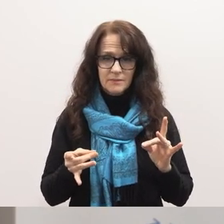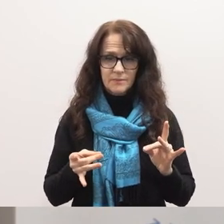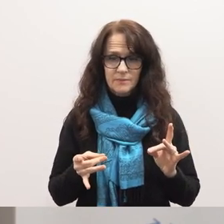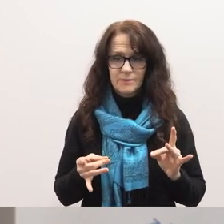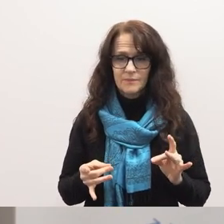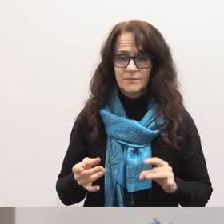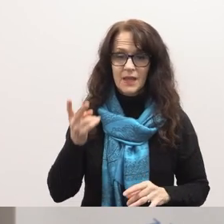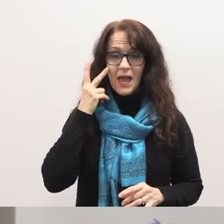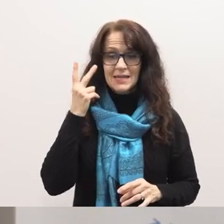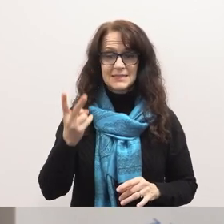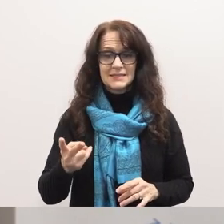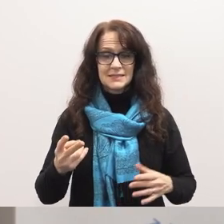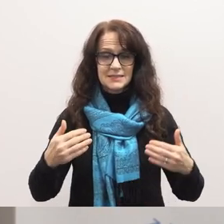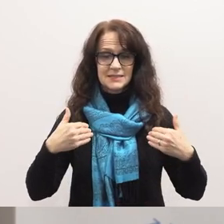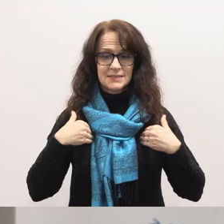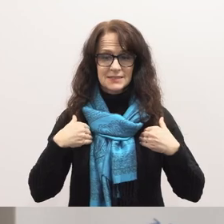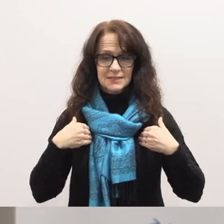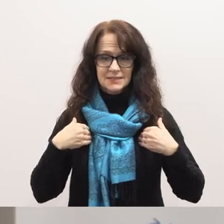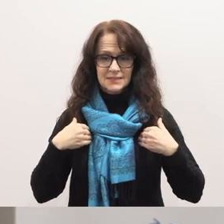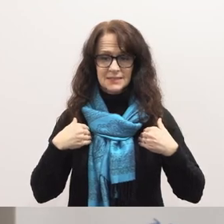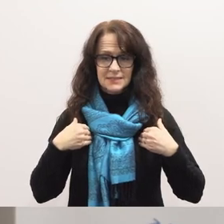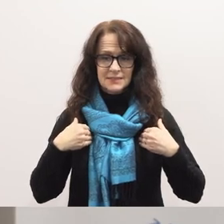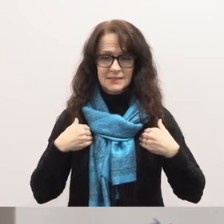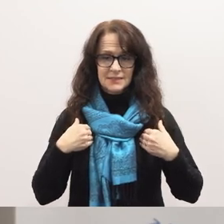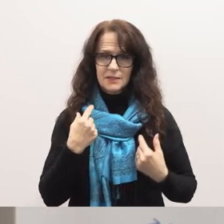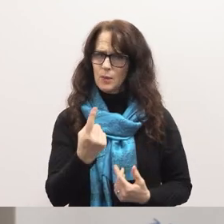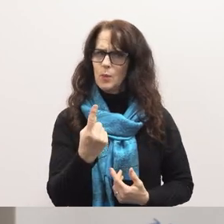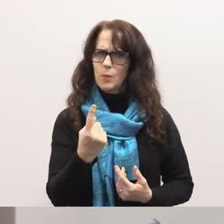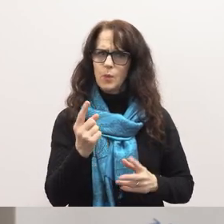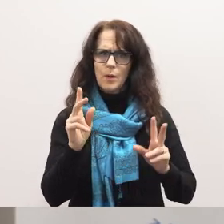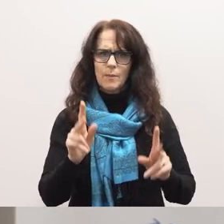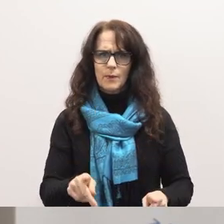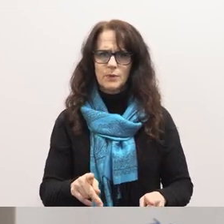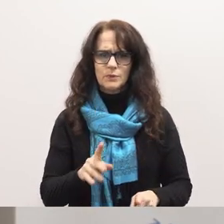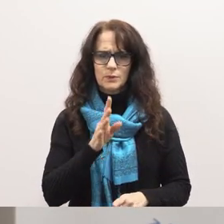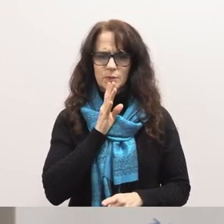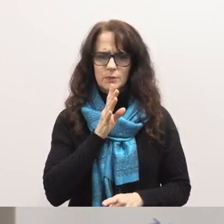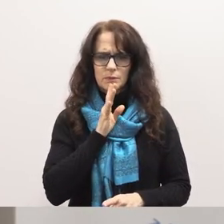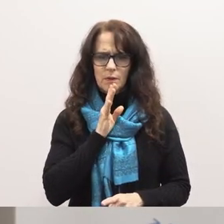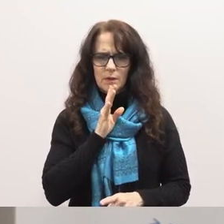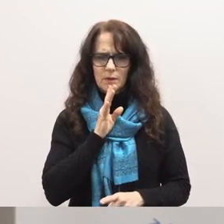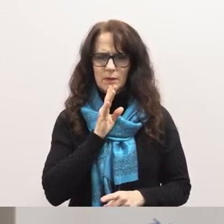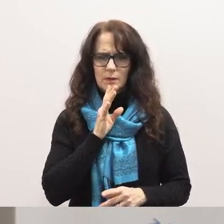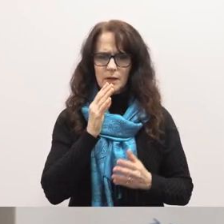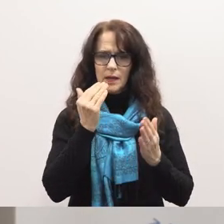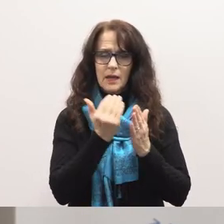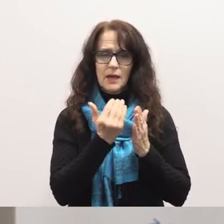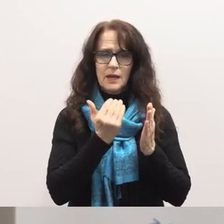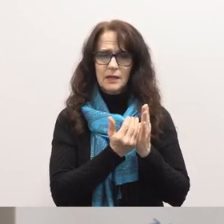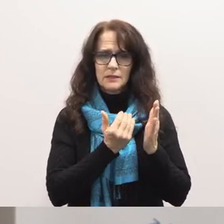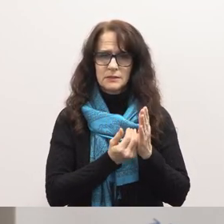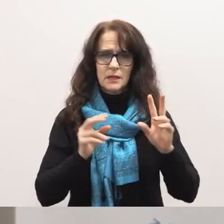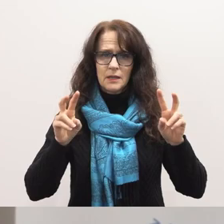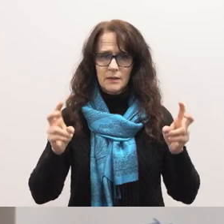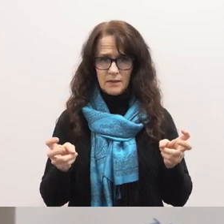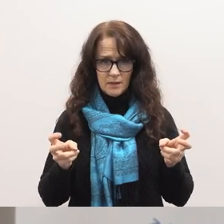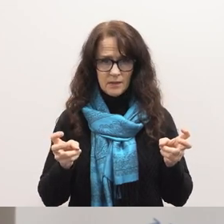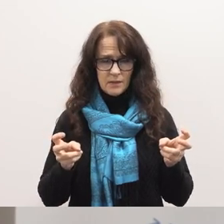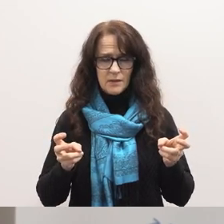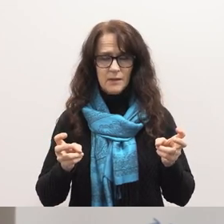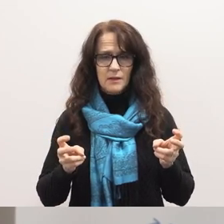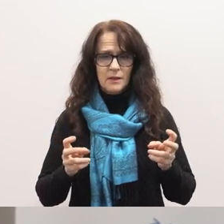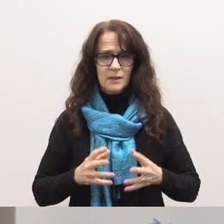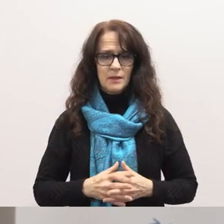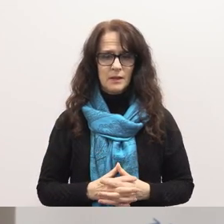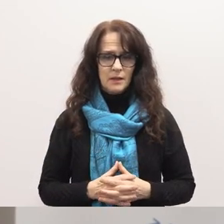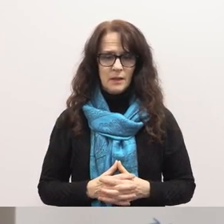I see we have one person who's here to speak on an item listed on the